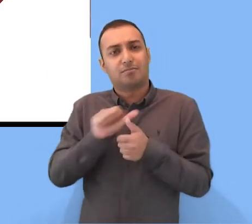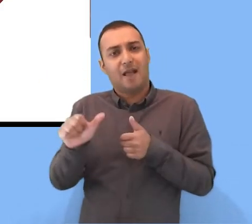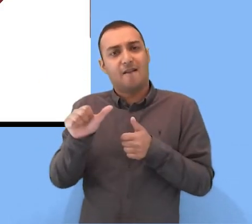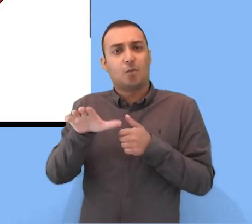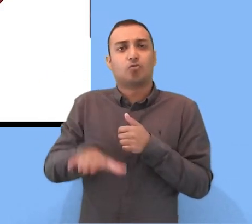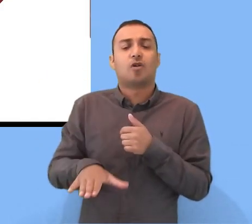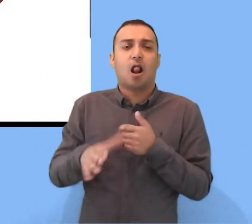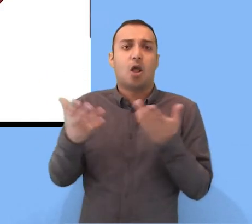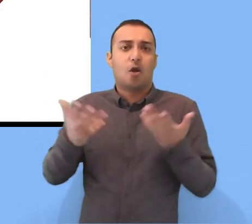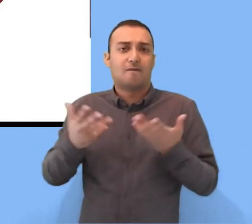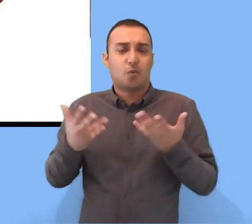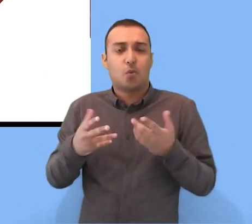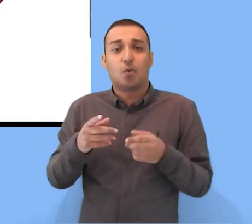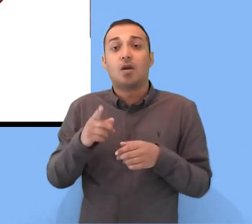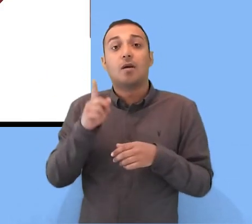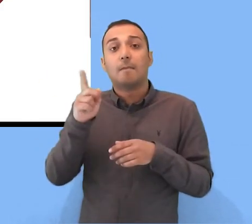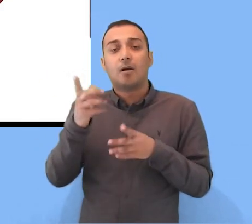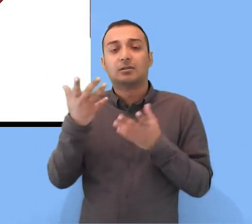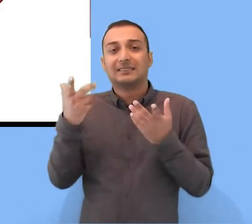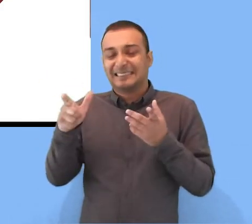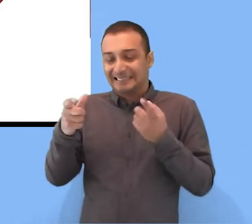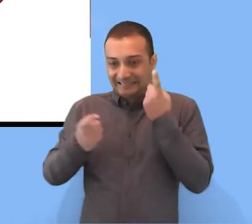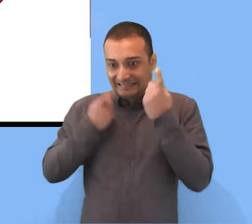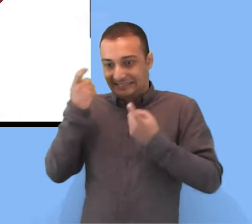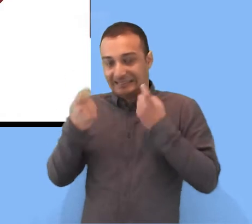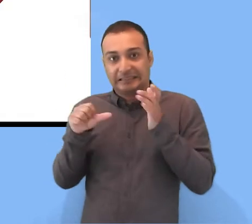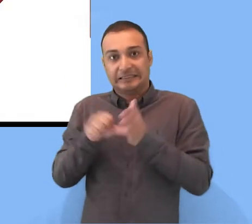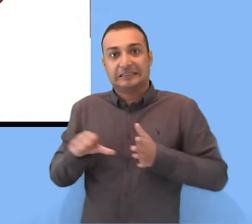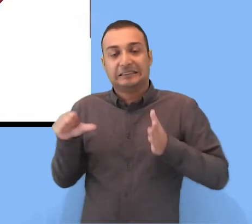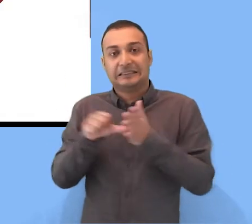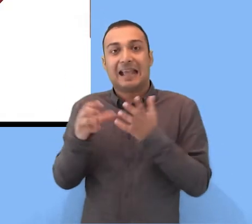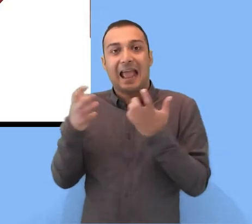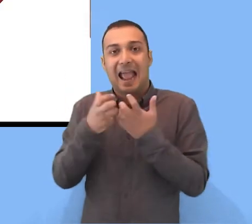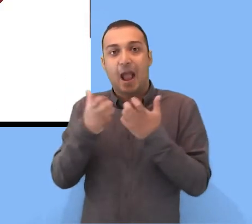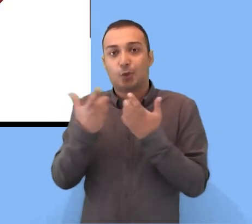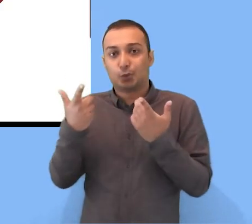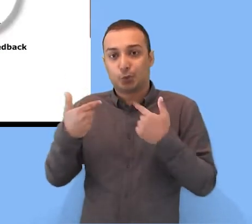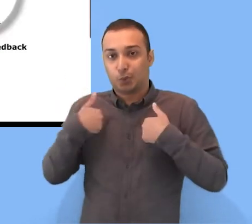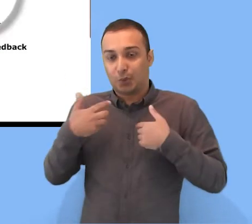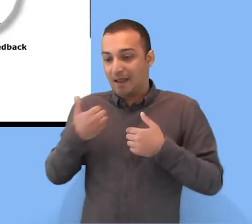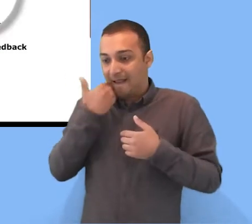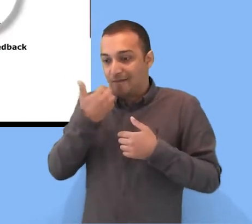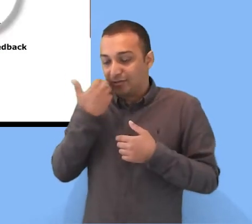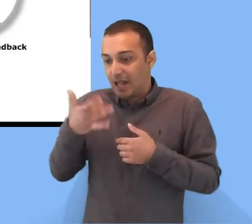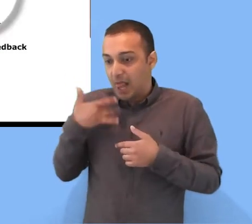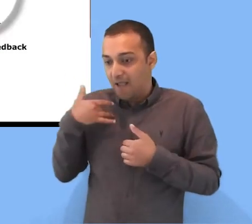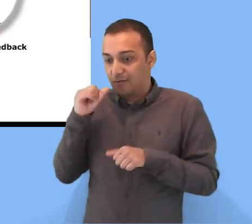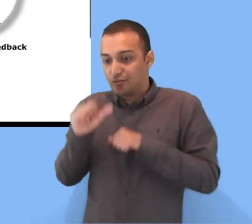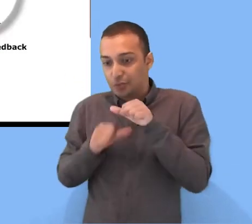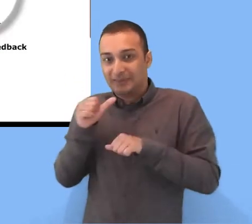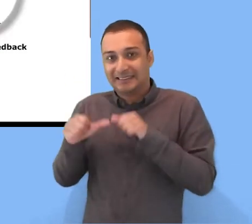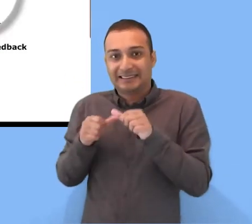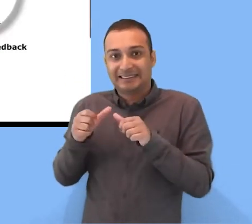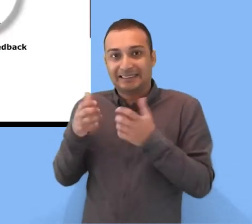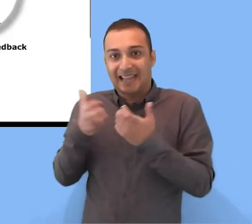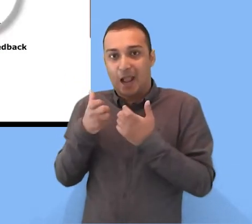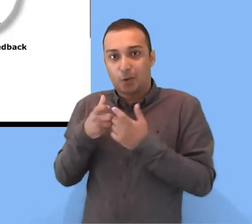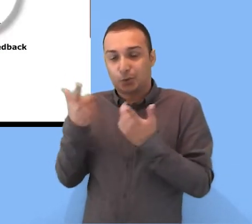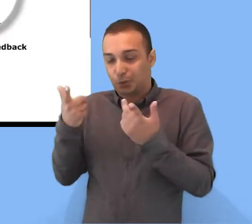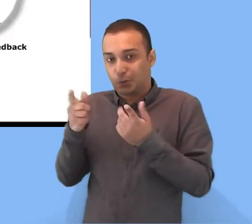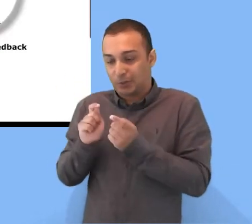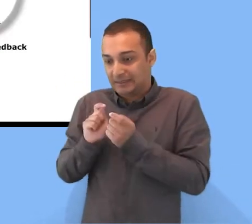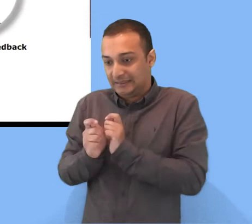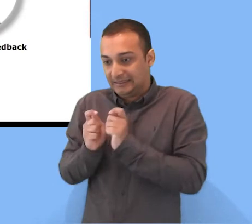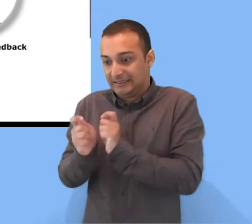intentions into the daily habits and routines in how they interact. So I won't go into it in huge detail, but in essence, what